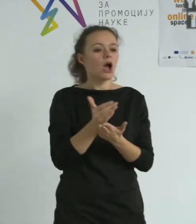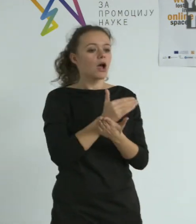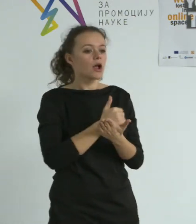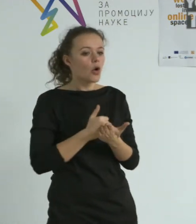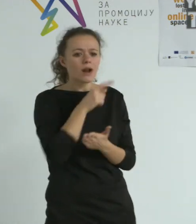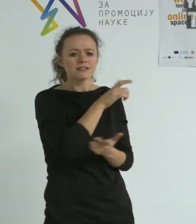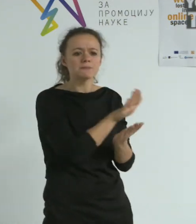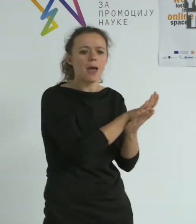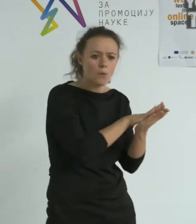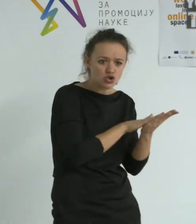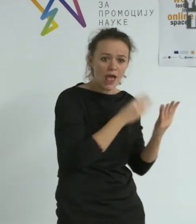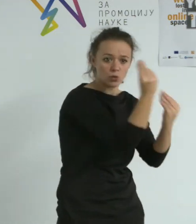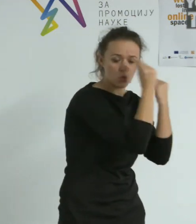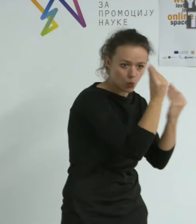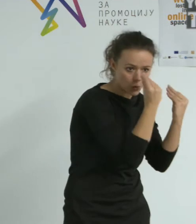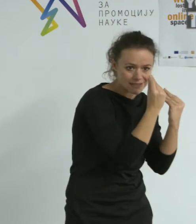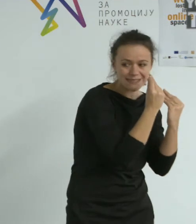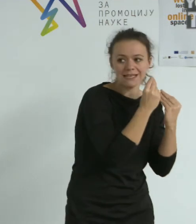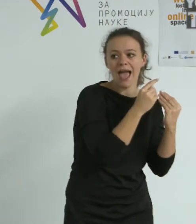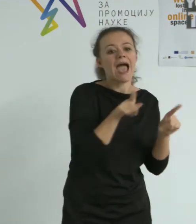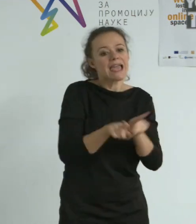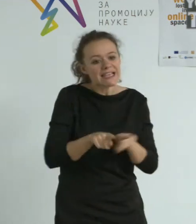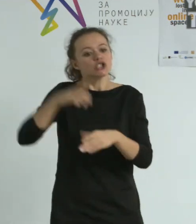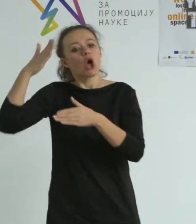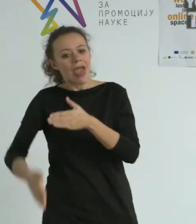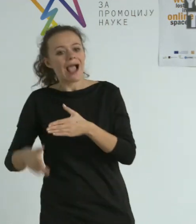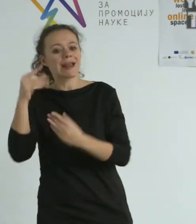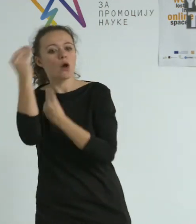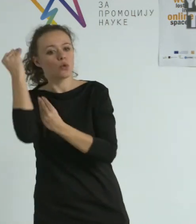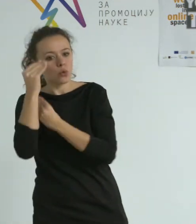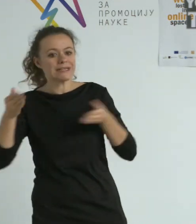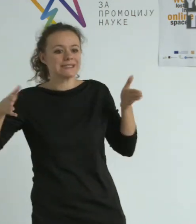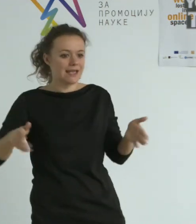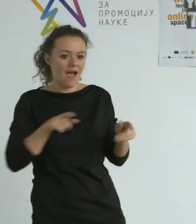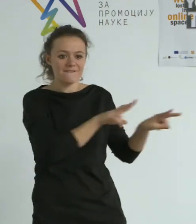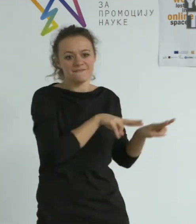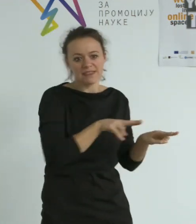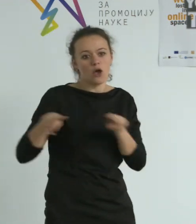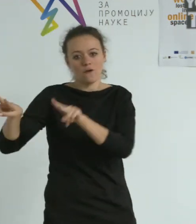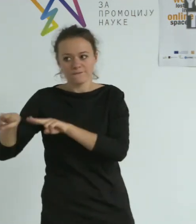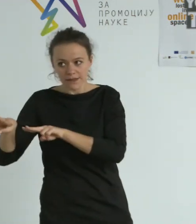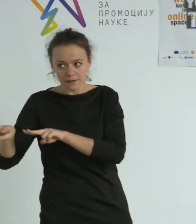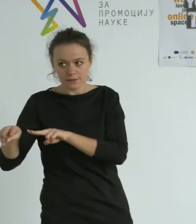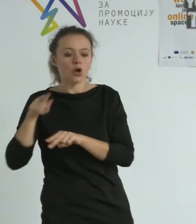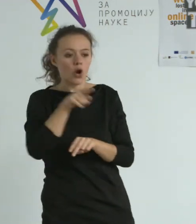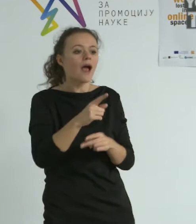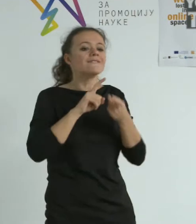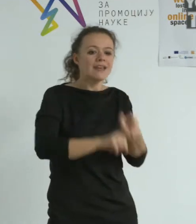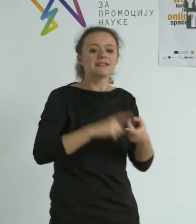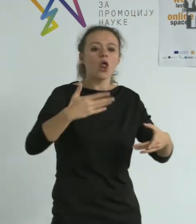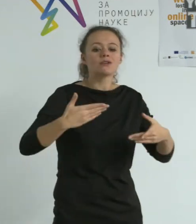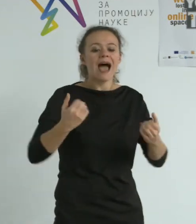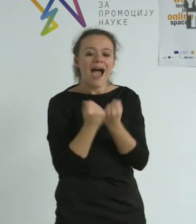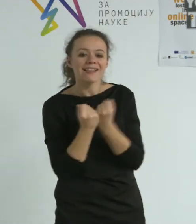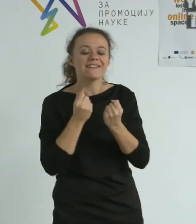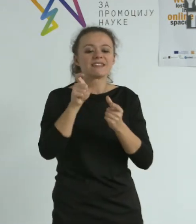the beginning of the course and the same one at the end of the course. So it was about youth activism. What